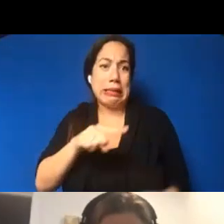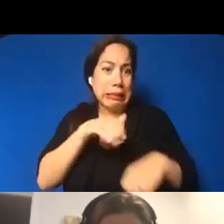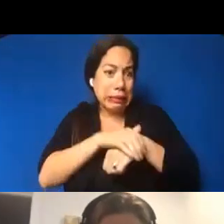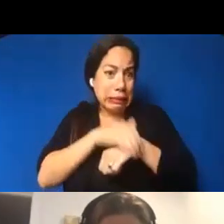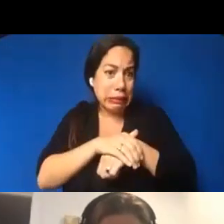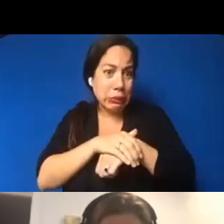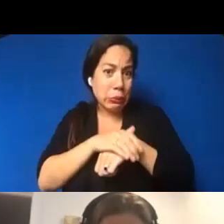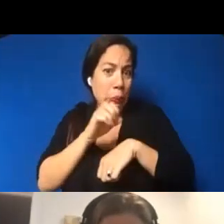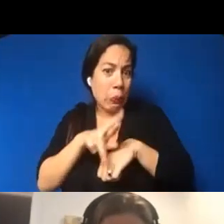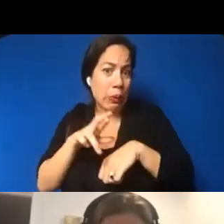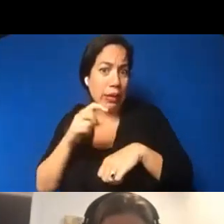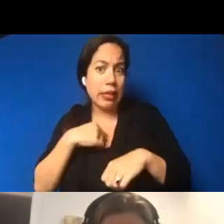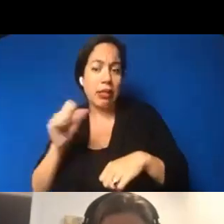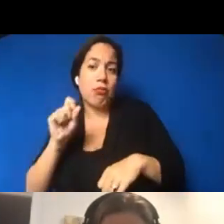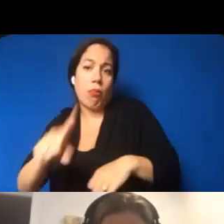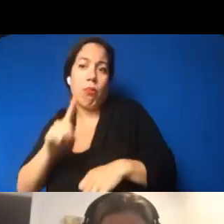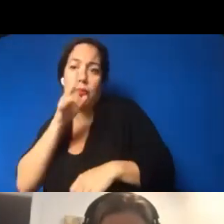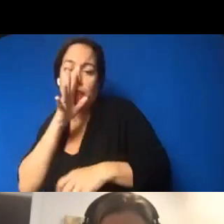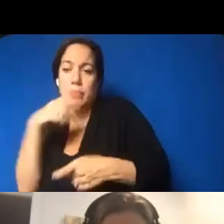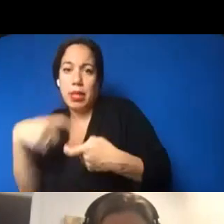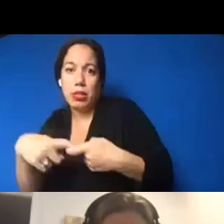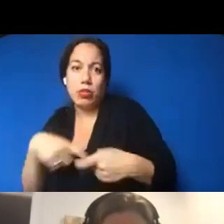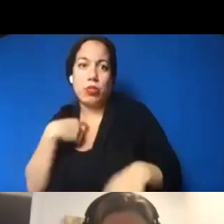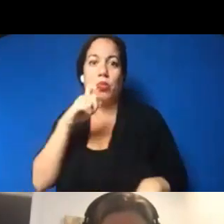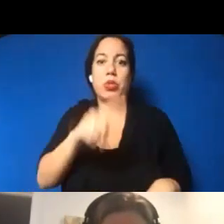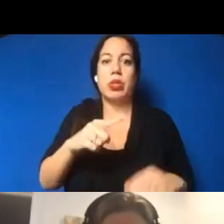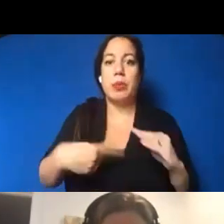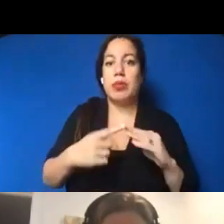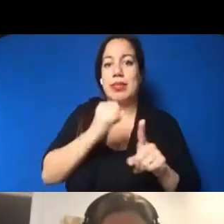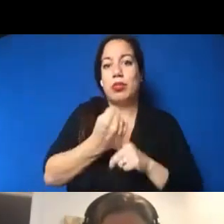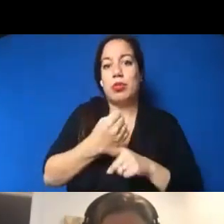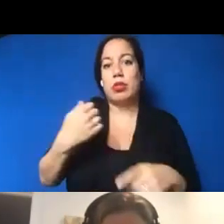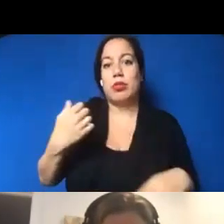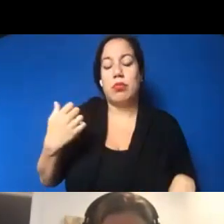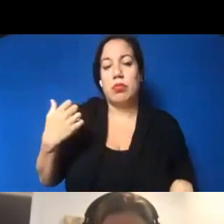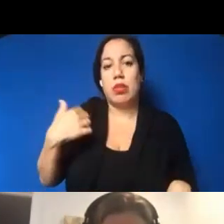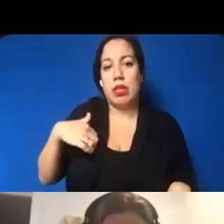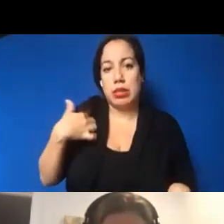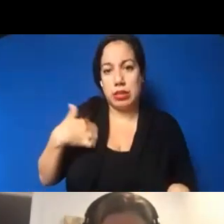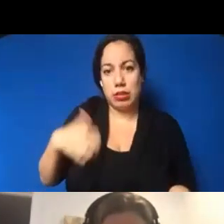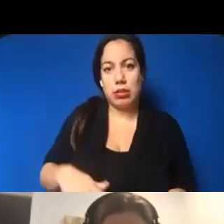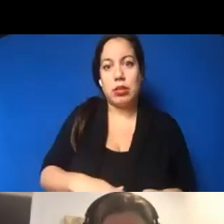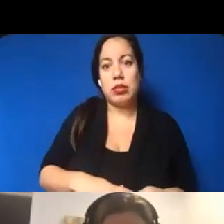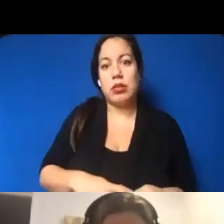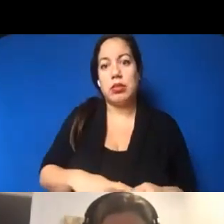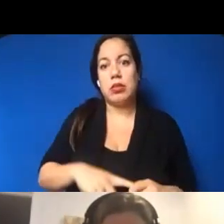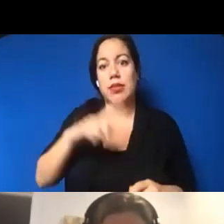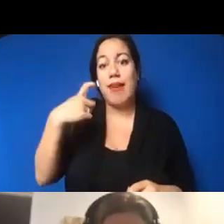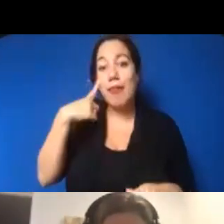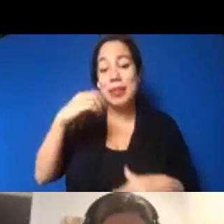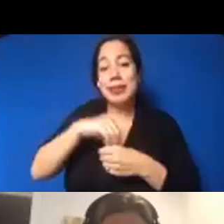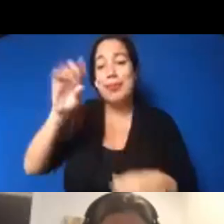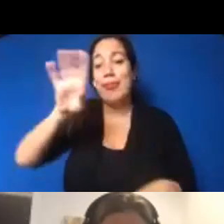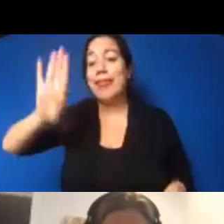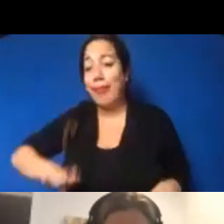and then in Spanish. It's a question about the situation in Argentina, because unlike governments in Brazil